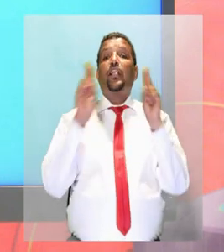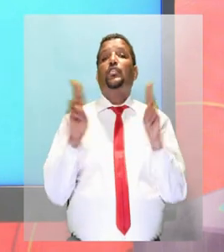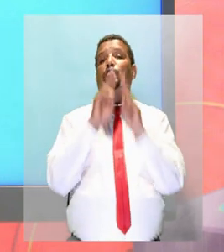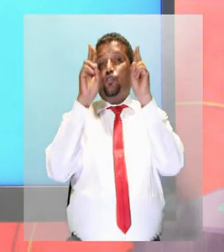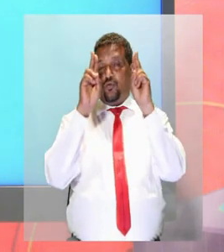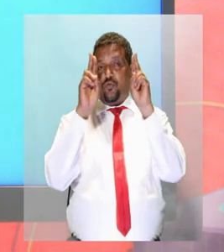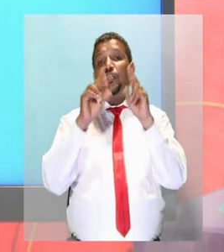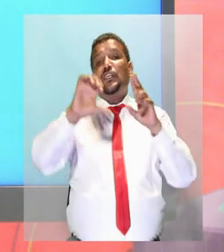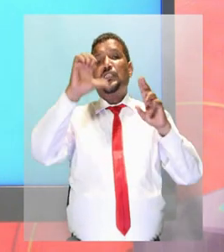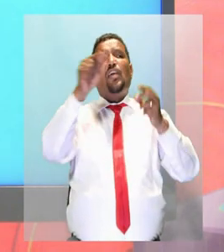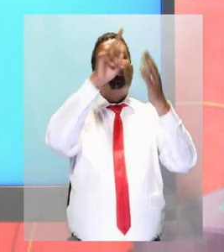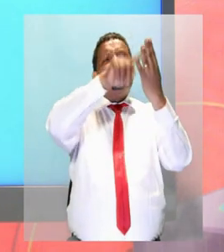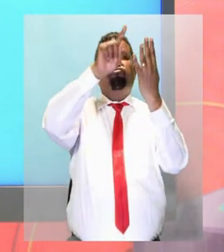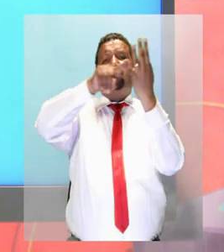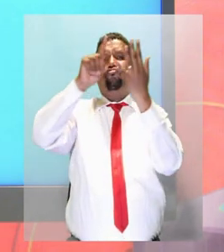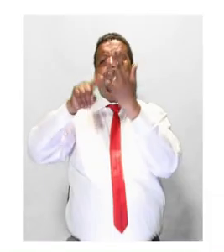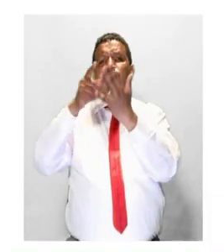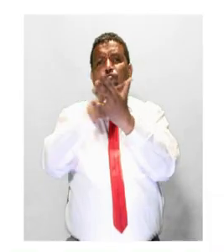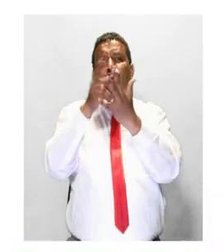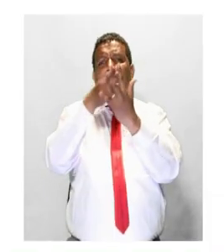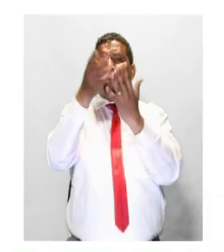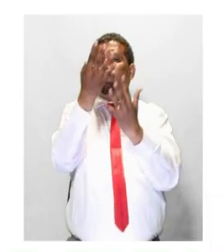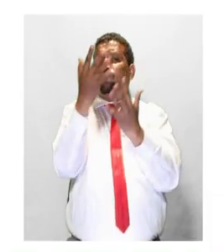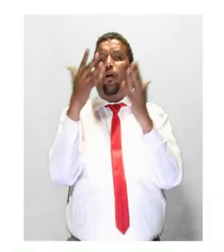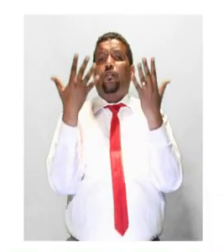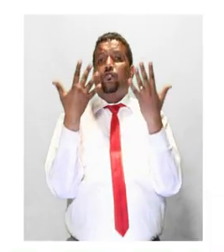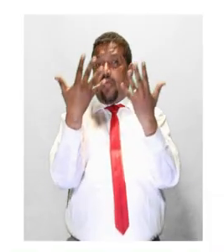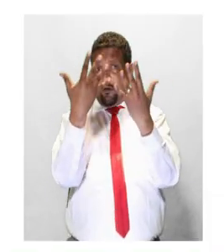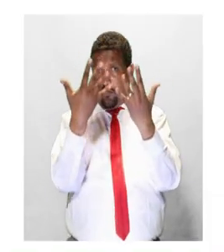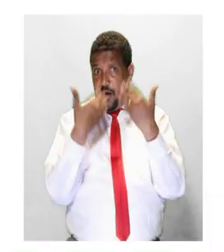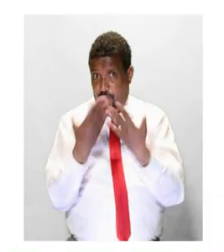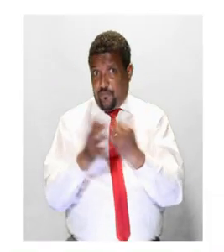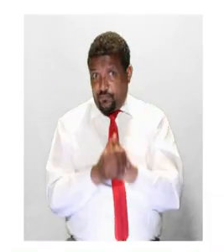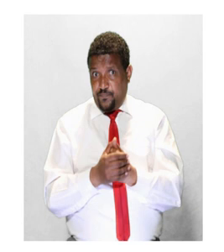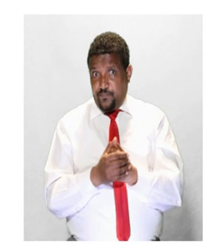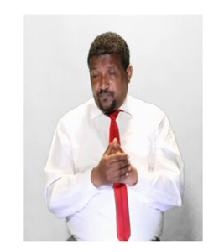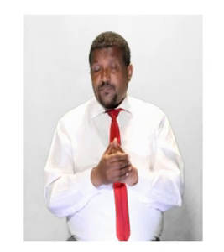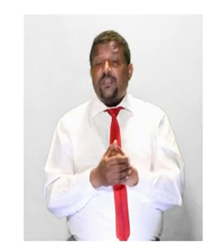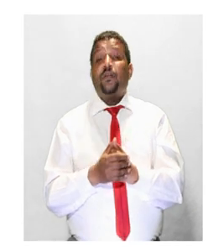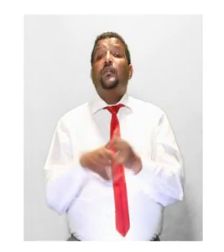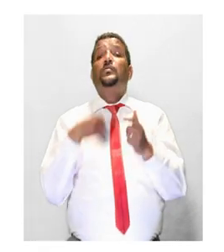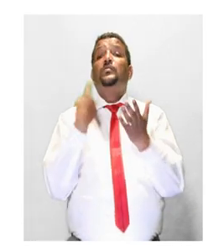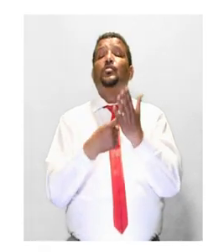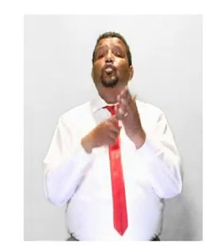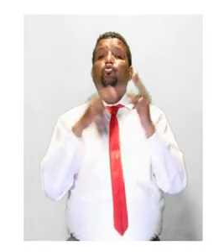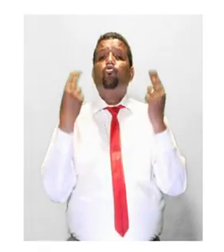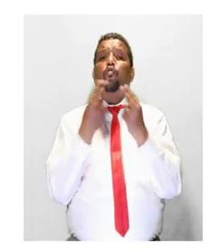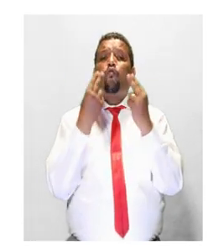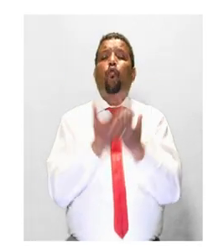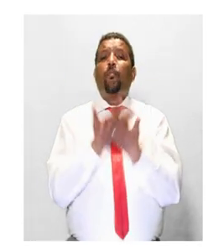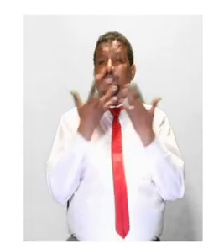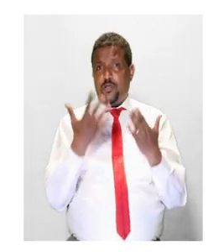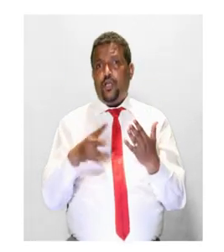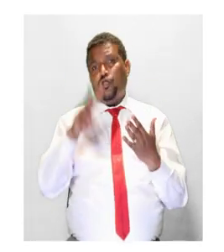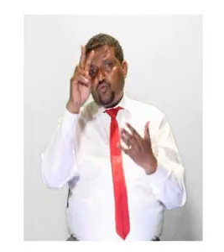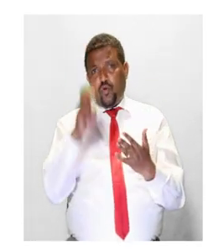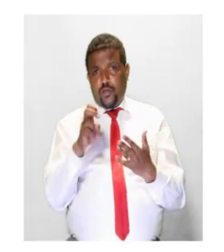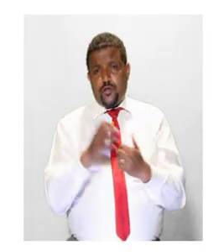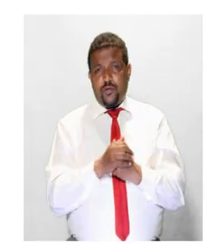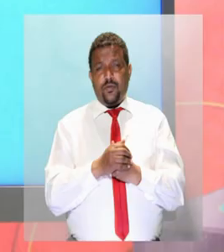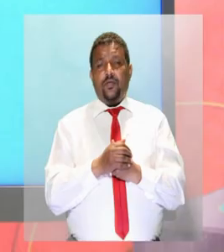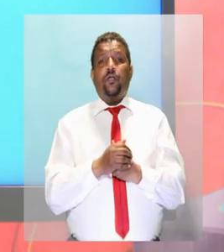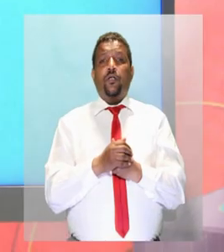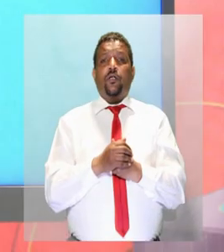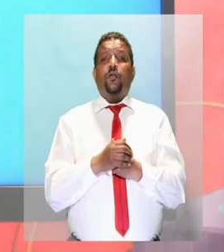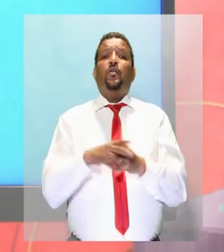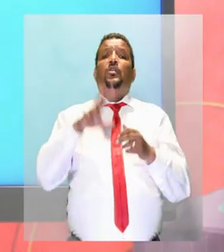of a commodity, 1 unit of a commodity is 10 utils, and that of 2 units of a commodity is 20, and that of 3 units of